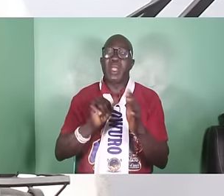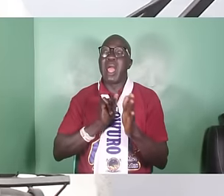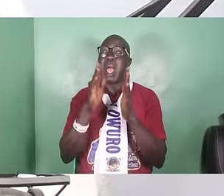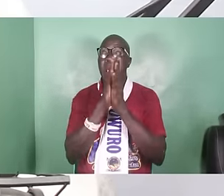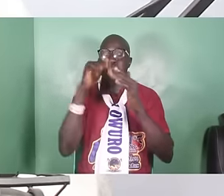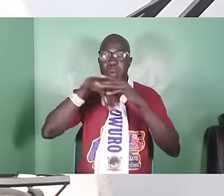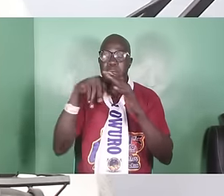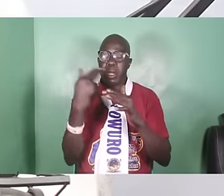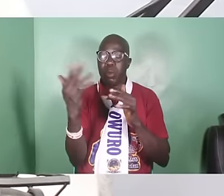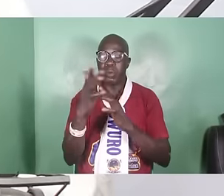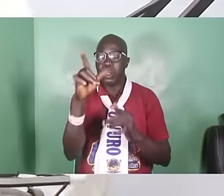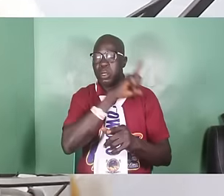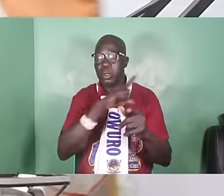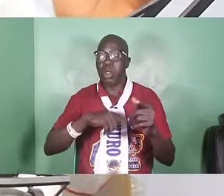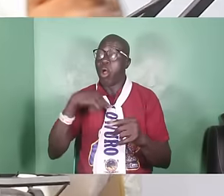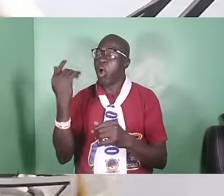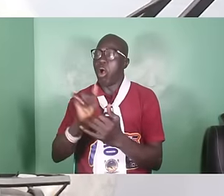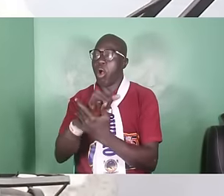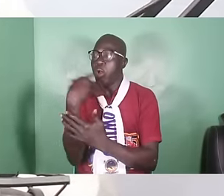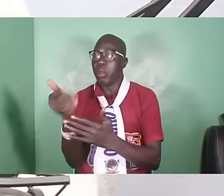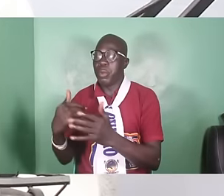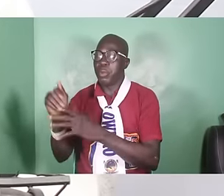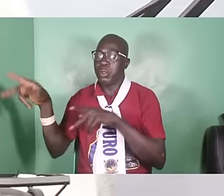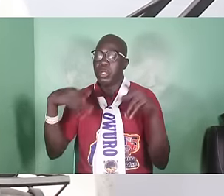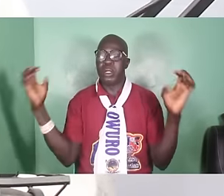pray that all the